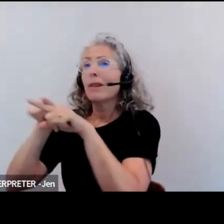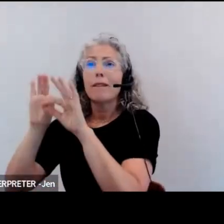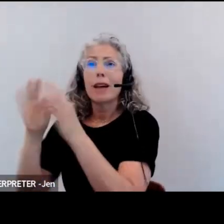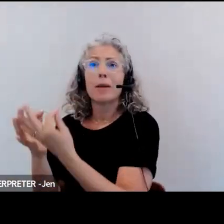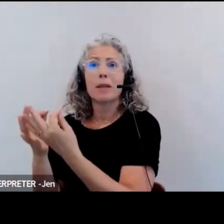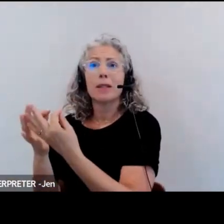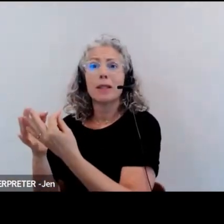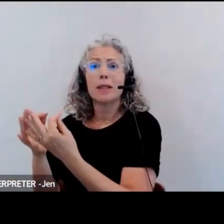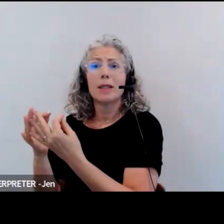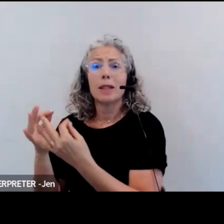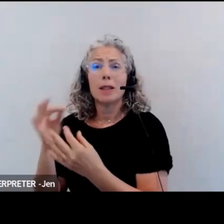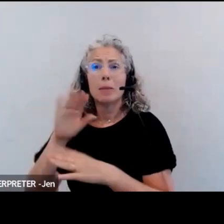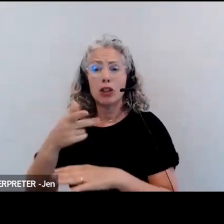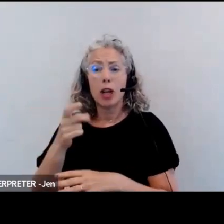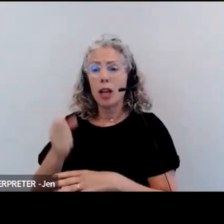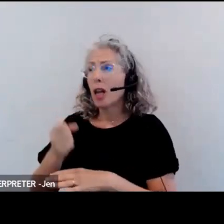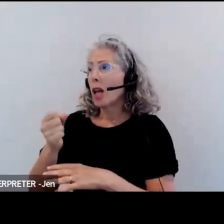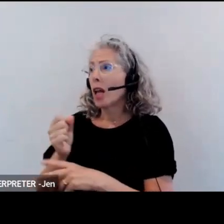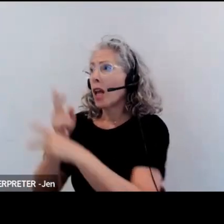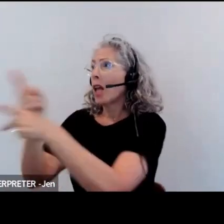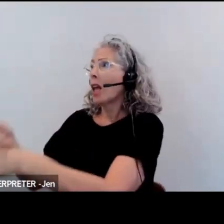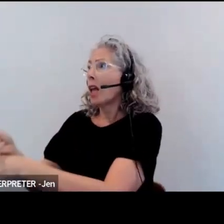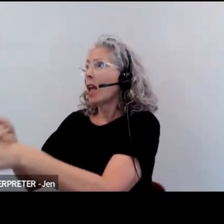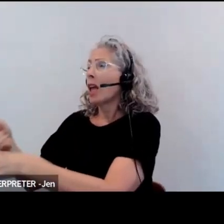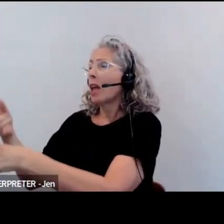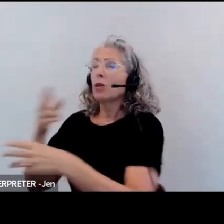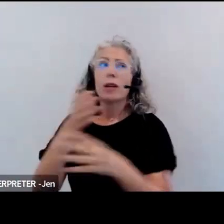give my child to so that I could receive services,